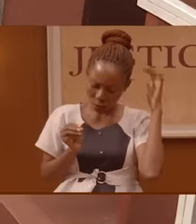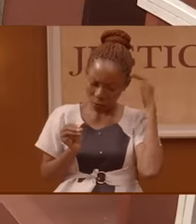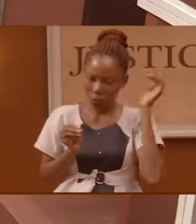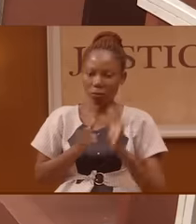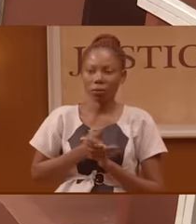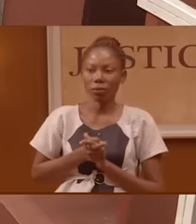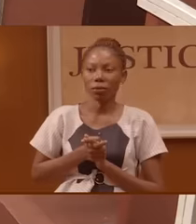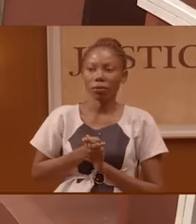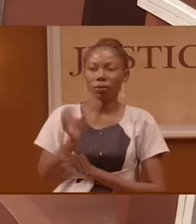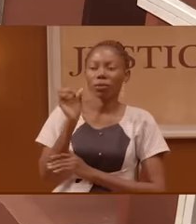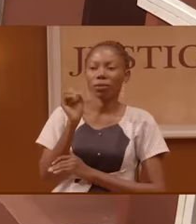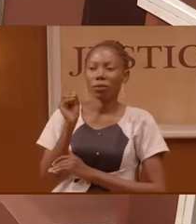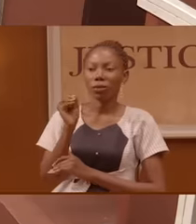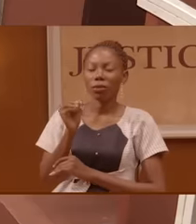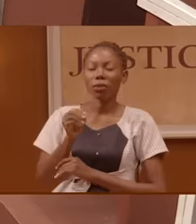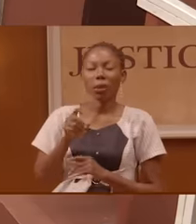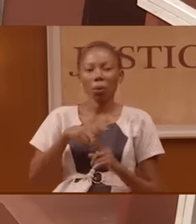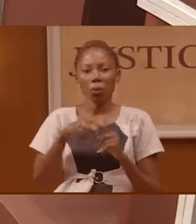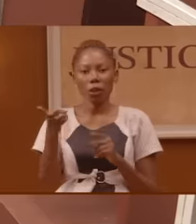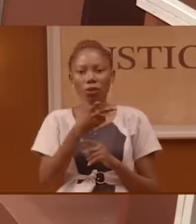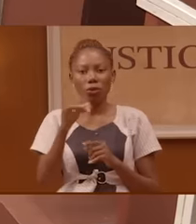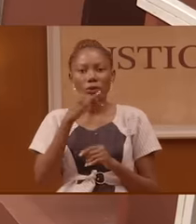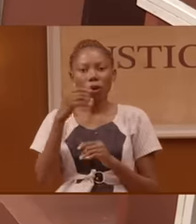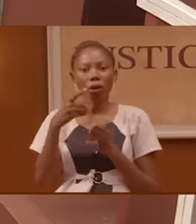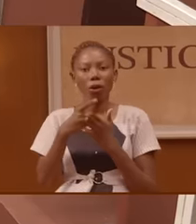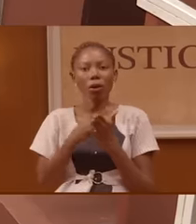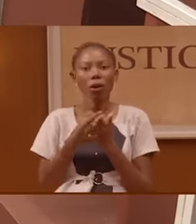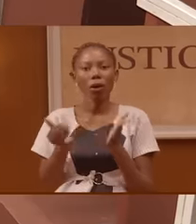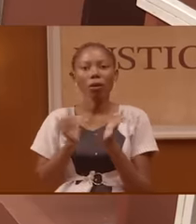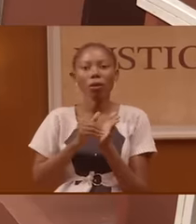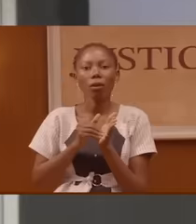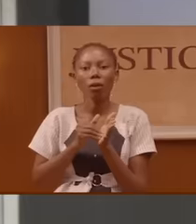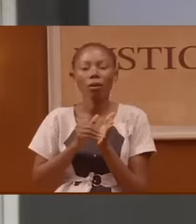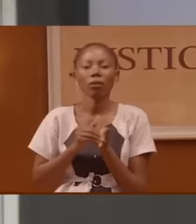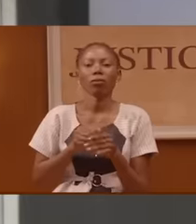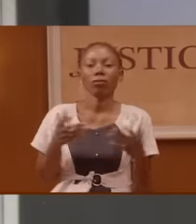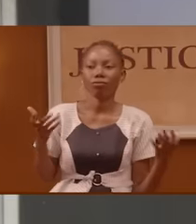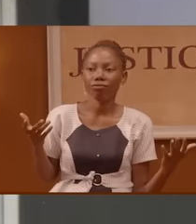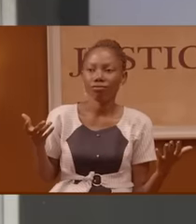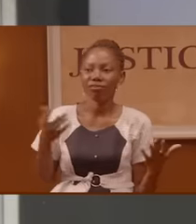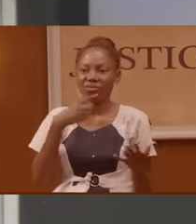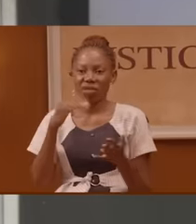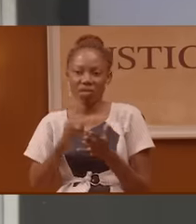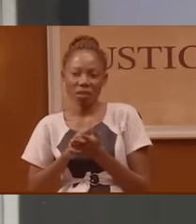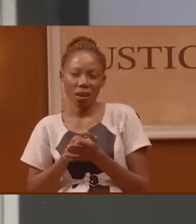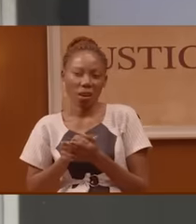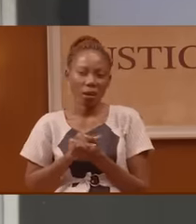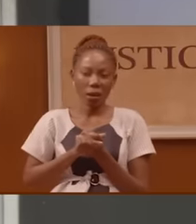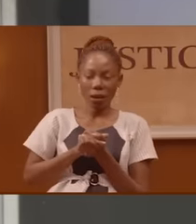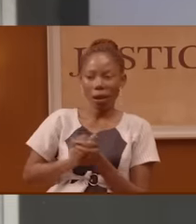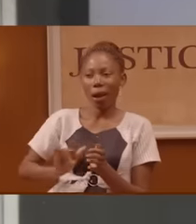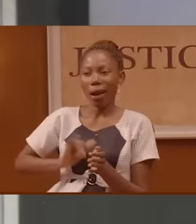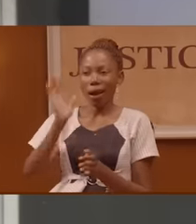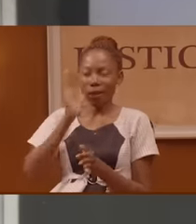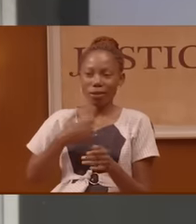Then since we are not in good talking time, so I just received a message one day. He said, I should